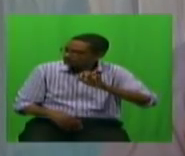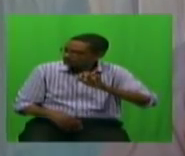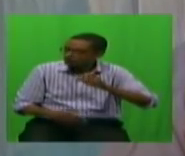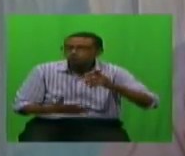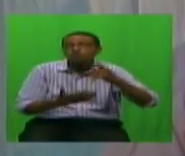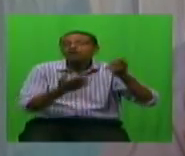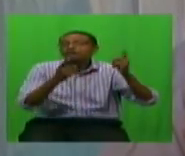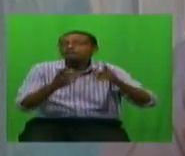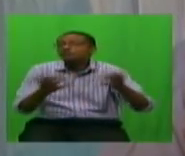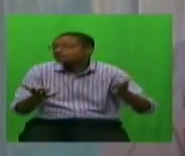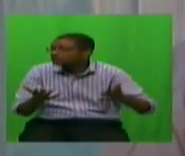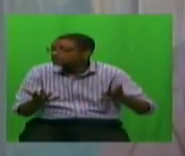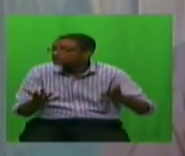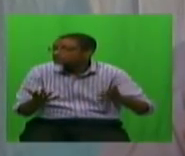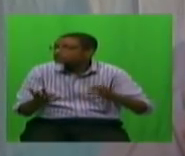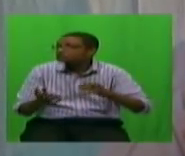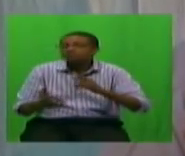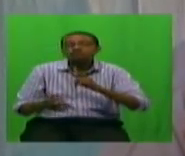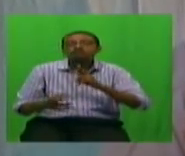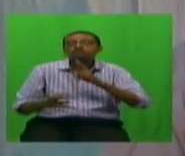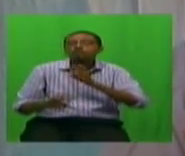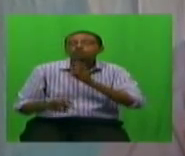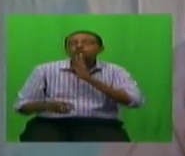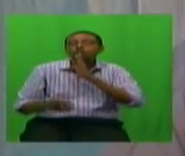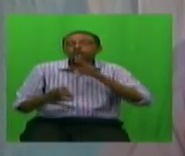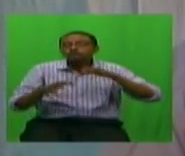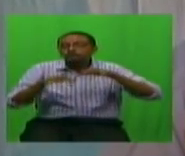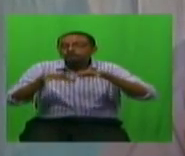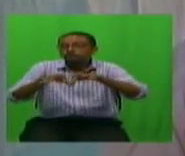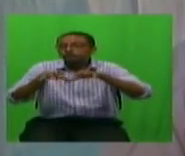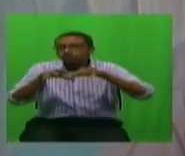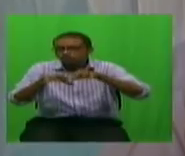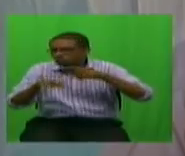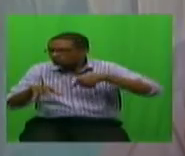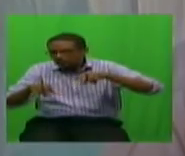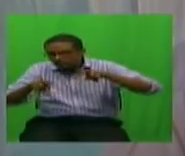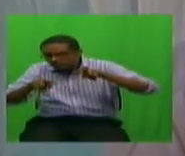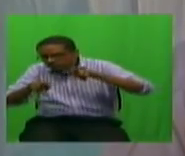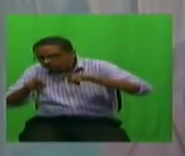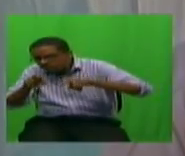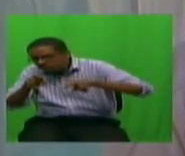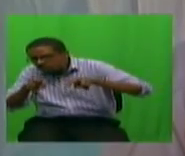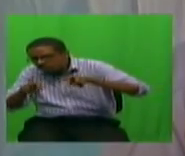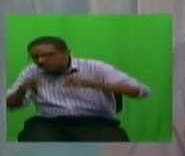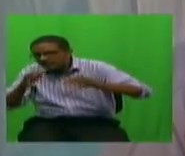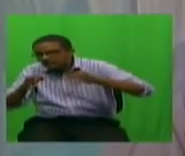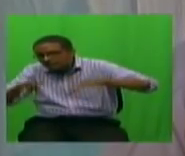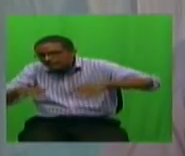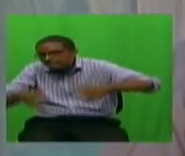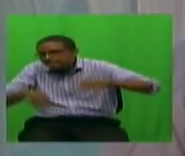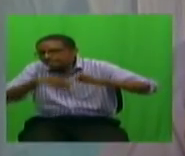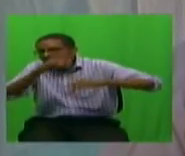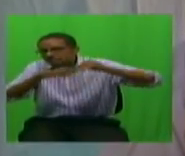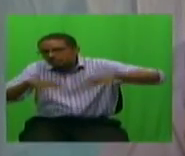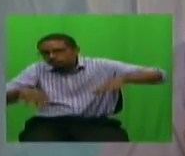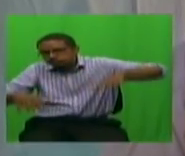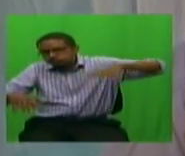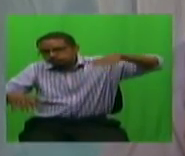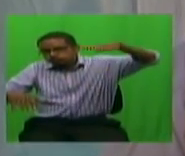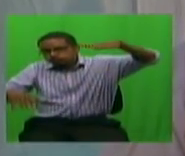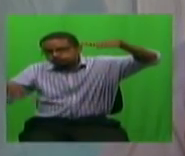the river. We have to look at the river and see if we can rebuild some embankment on the river. But